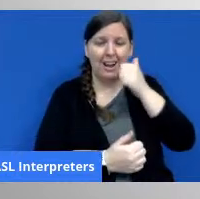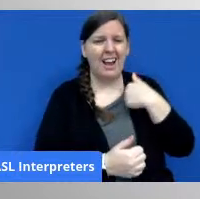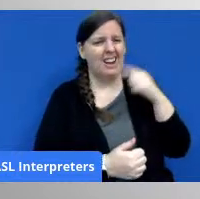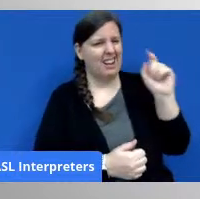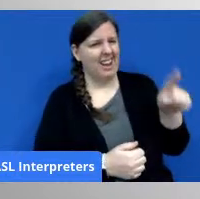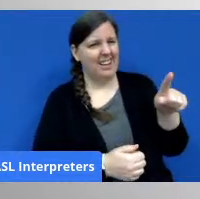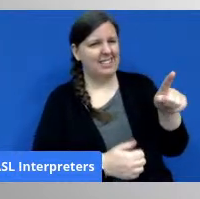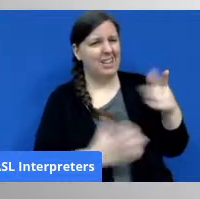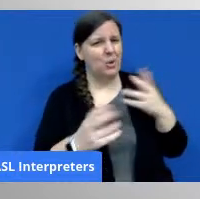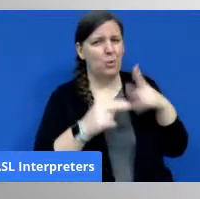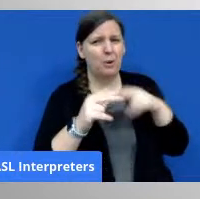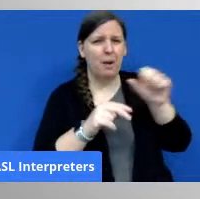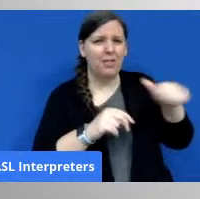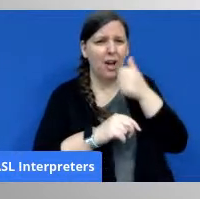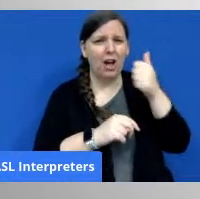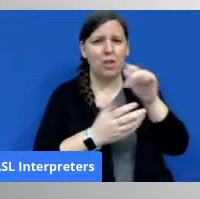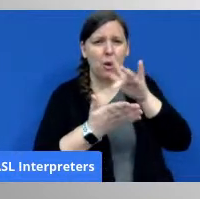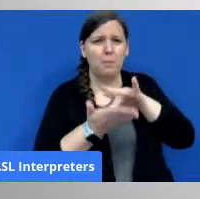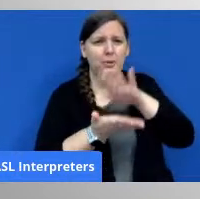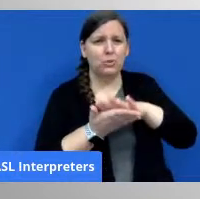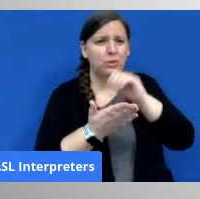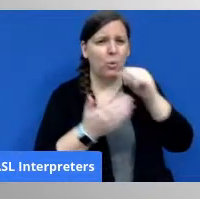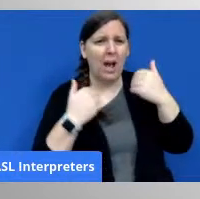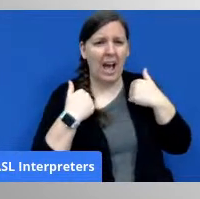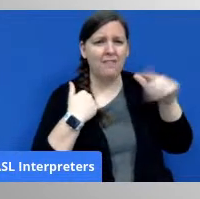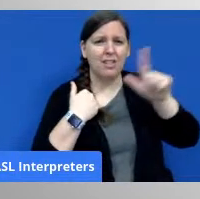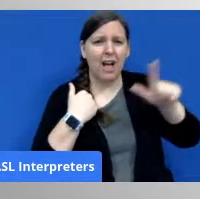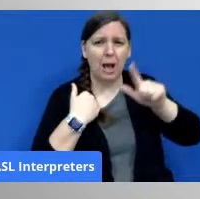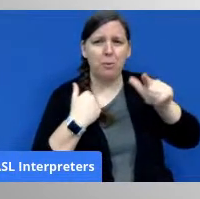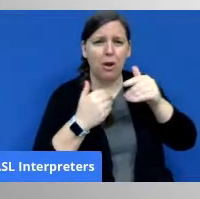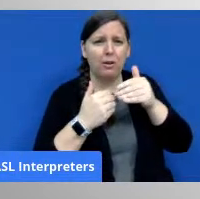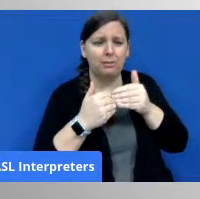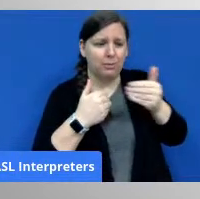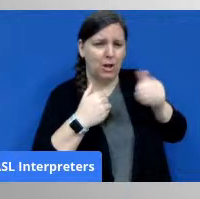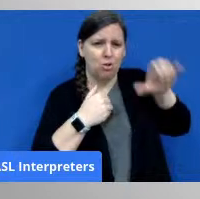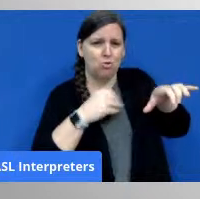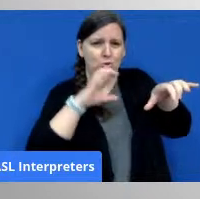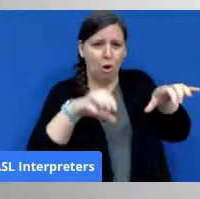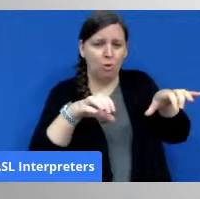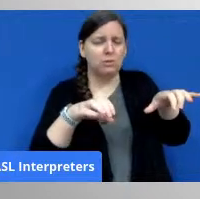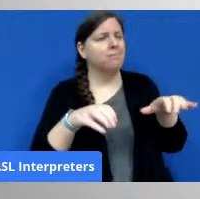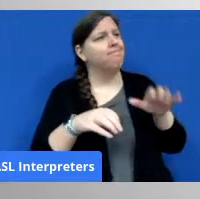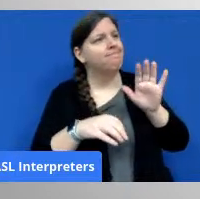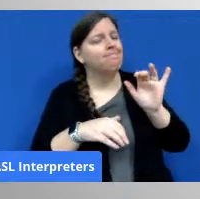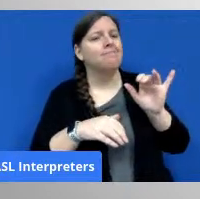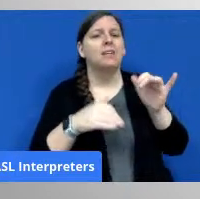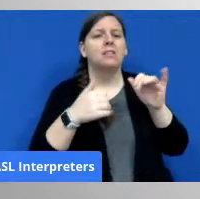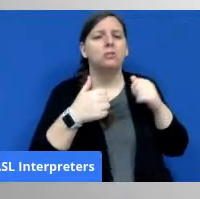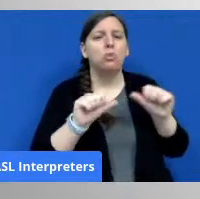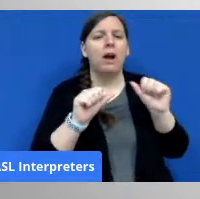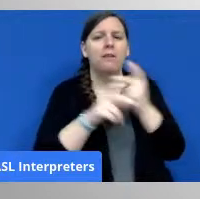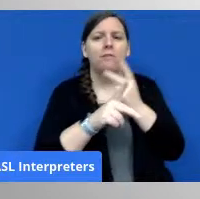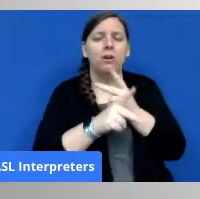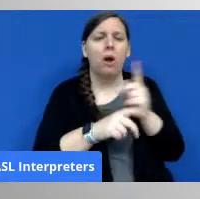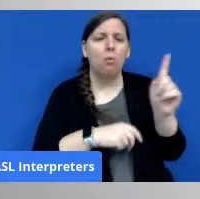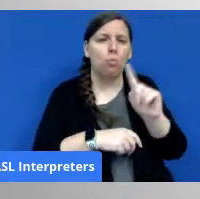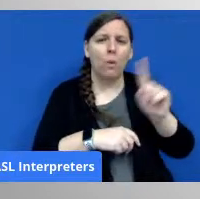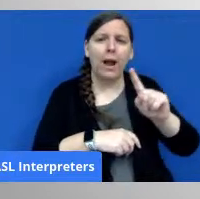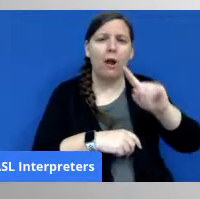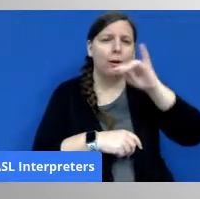next door? And so trying to identify, you know, kind of where kids are going, even when school's in session, never mind in the